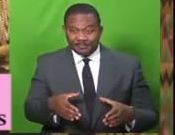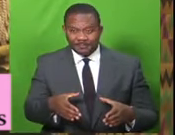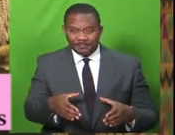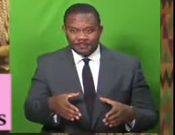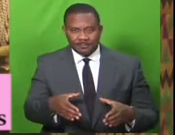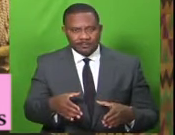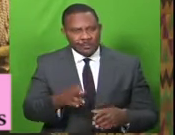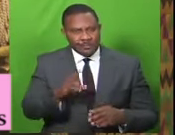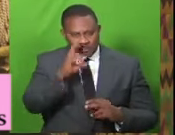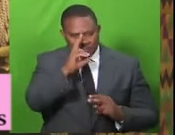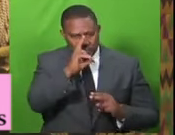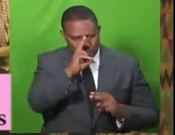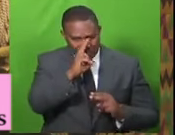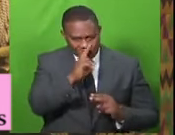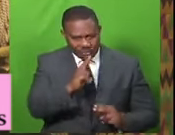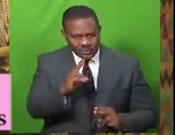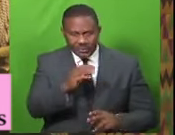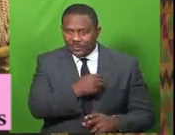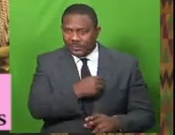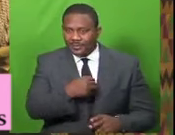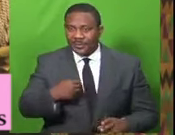honorable members,